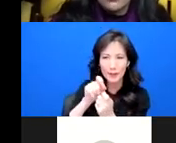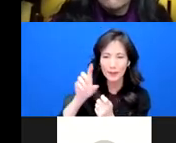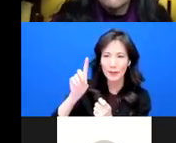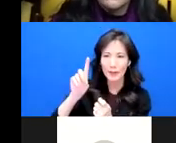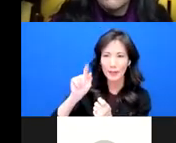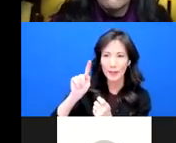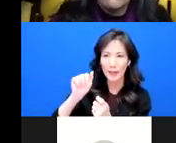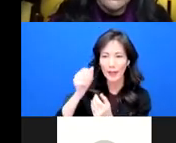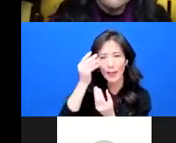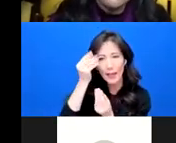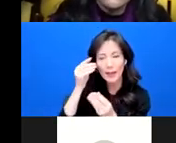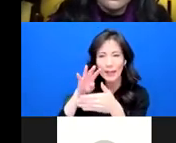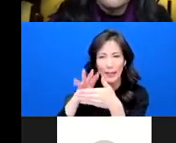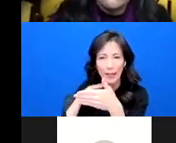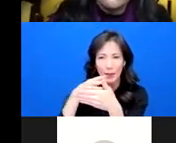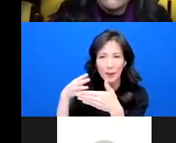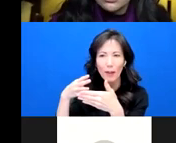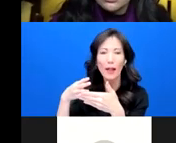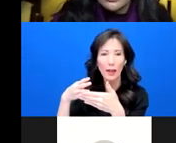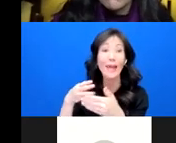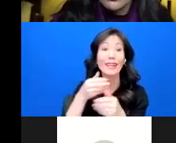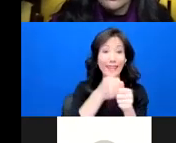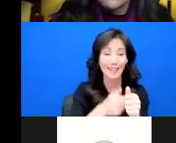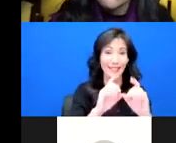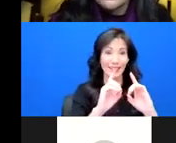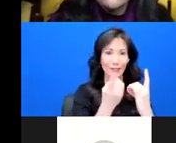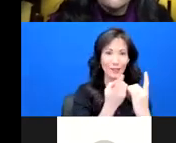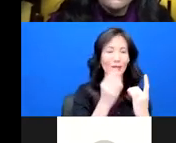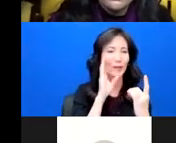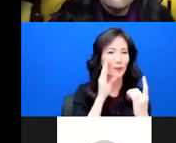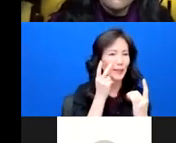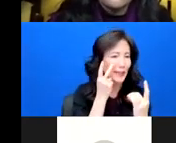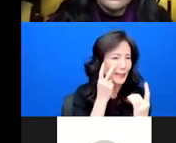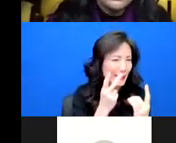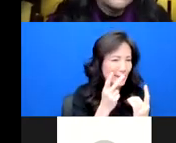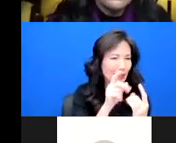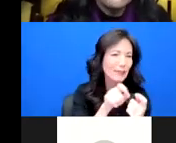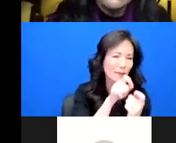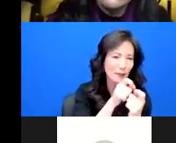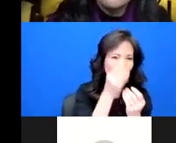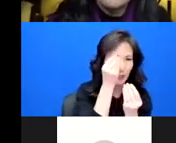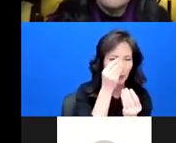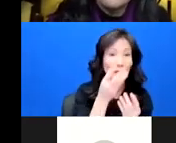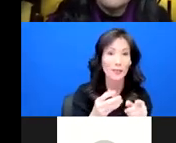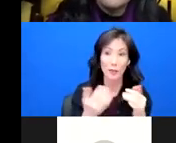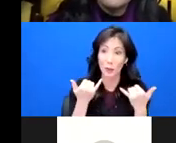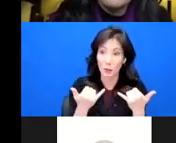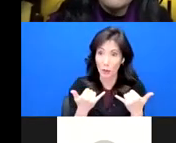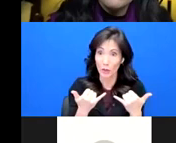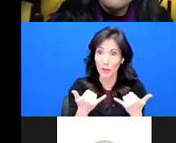have specific information on there. So this is, again, what your current lines look like. And we'll go to the next slide, please.